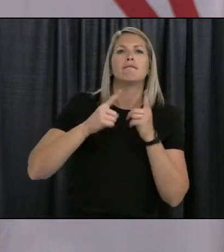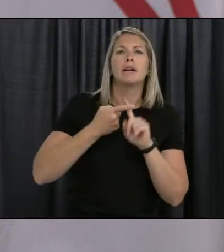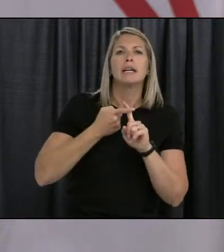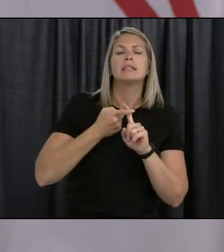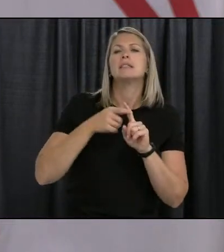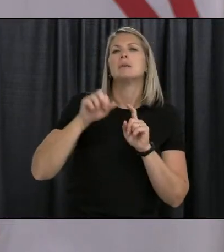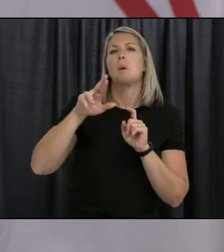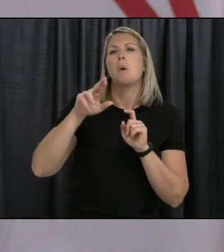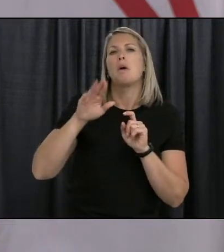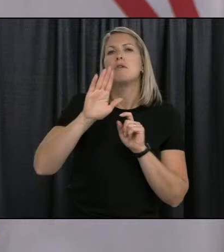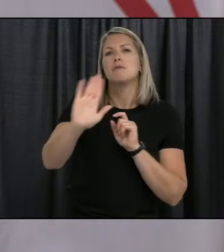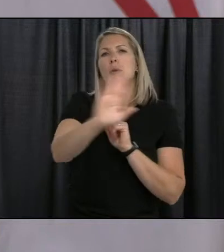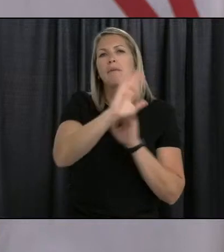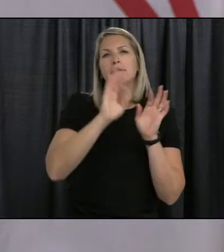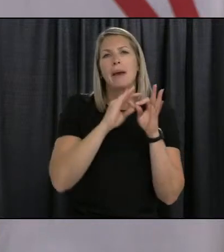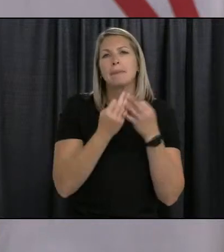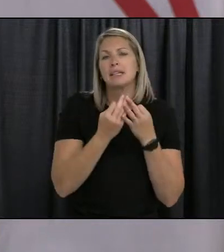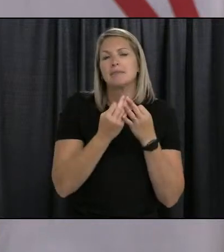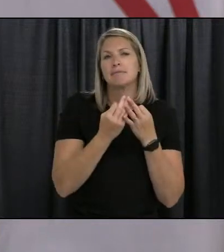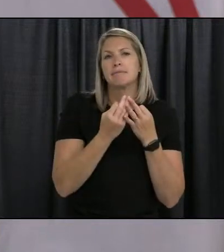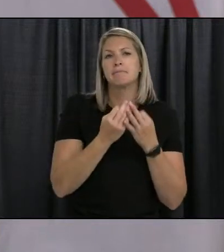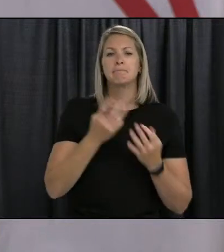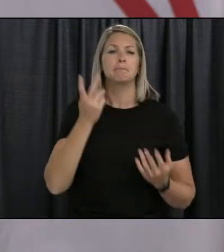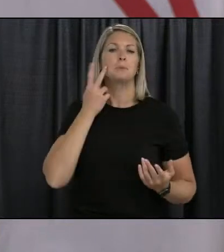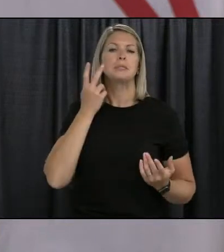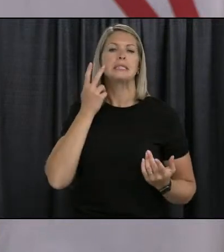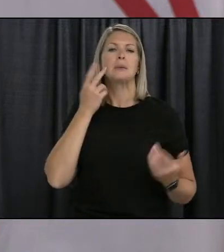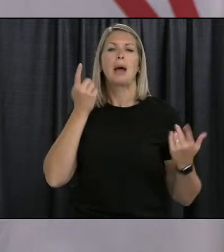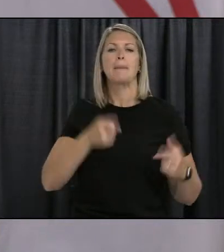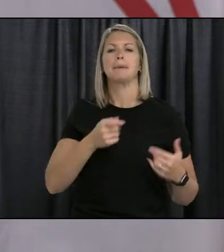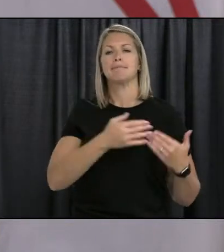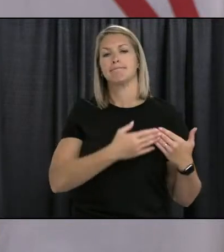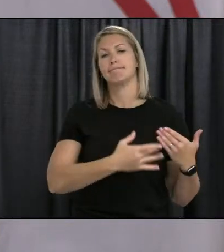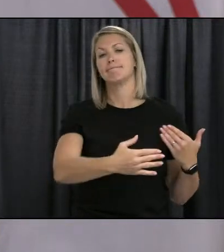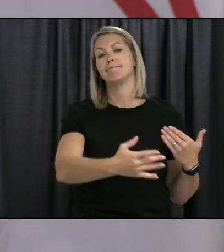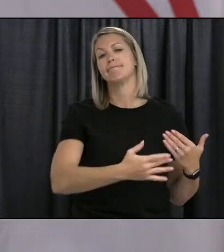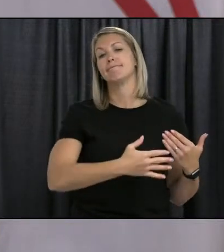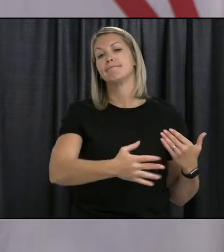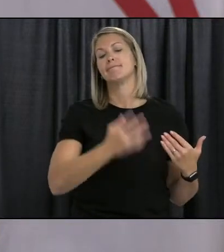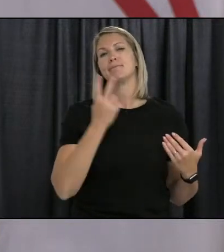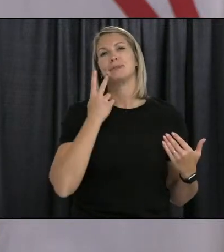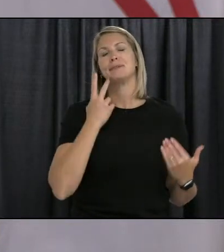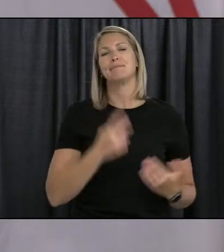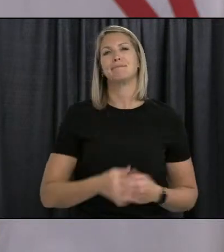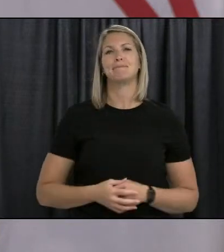that sort of thing. But I guess time will tell what'll have to happen.